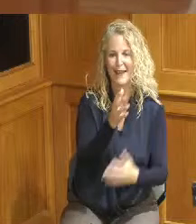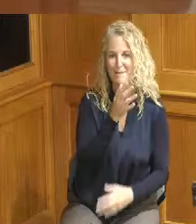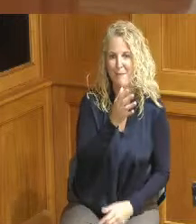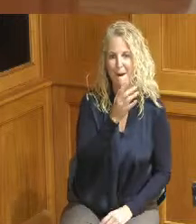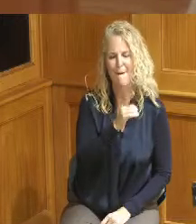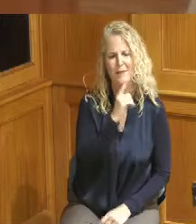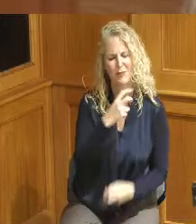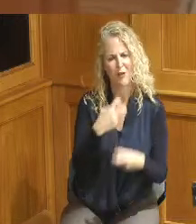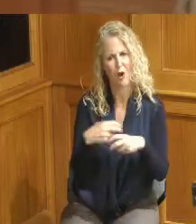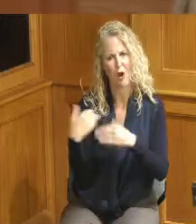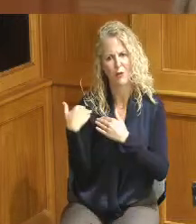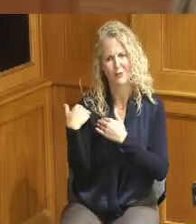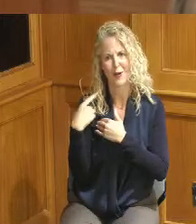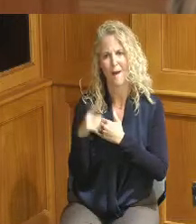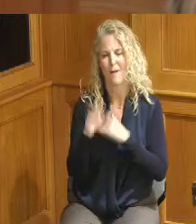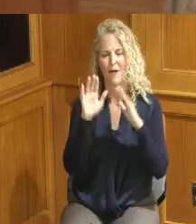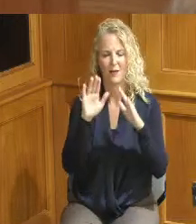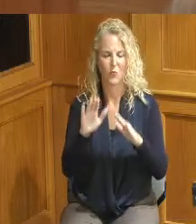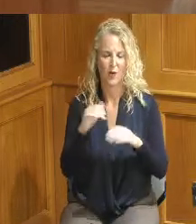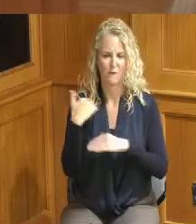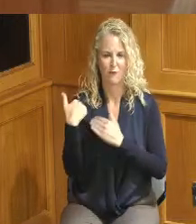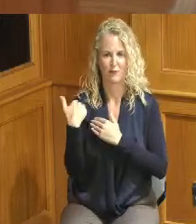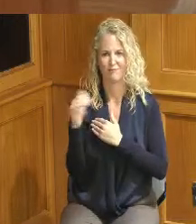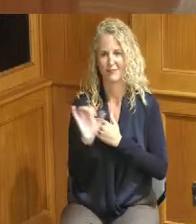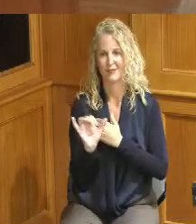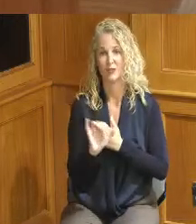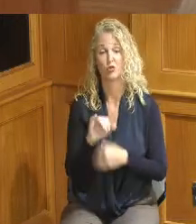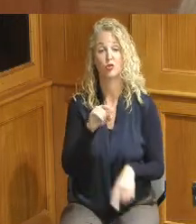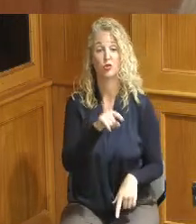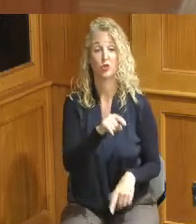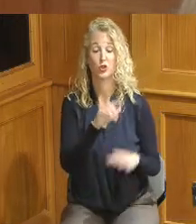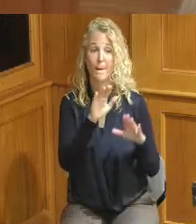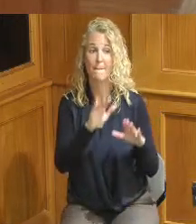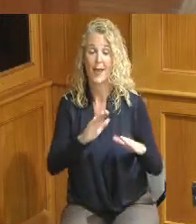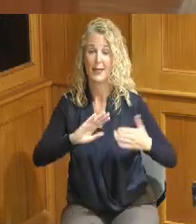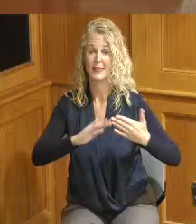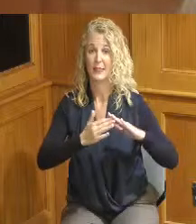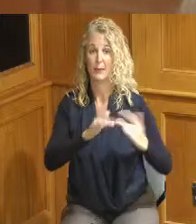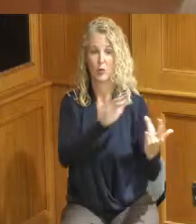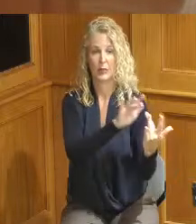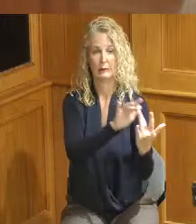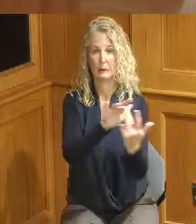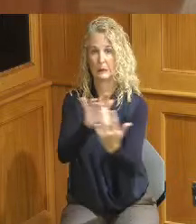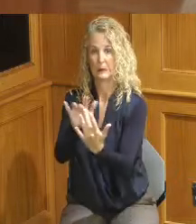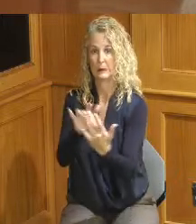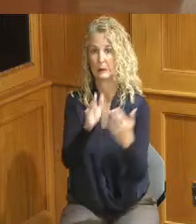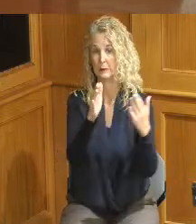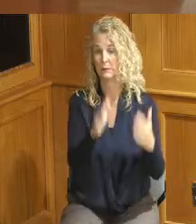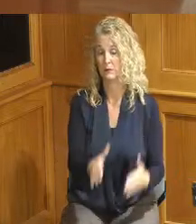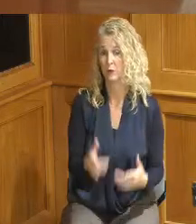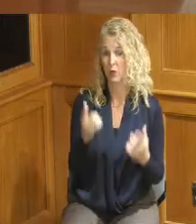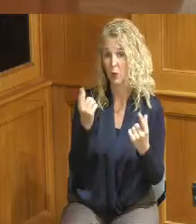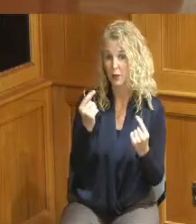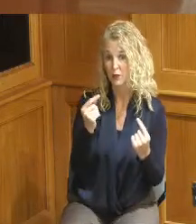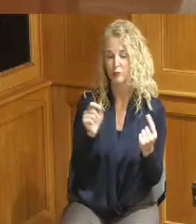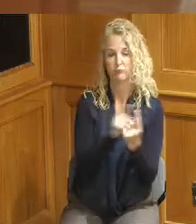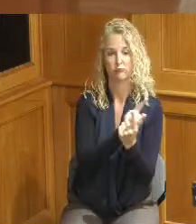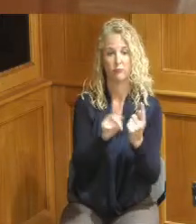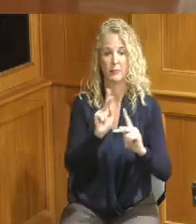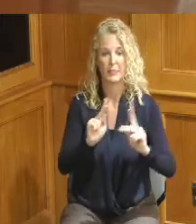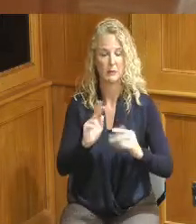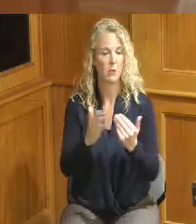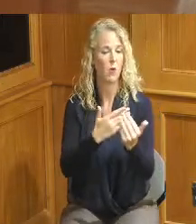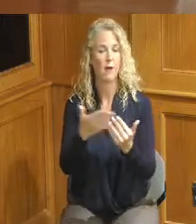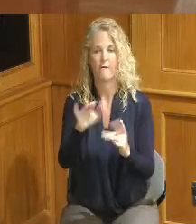hard task, but a great task. Jamie is a dedicated community outreach worker who actively meets individuals where they